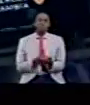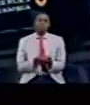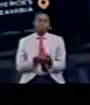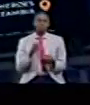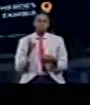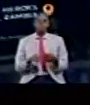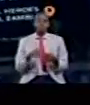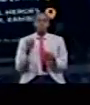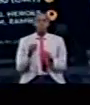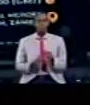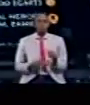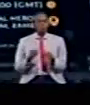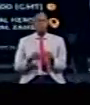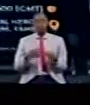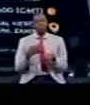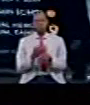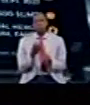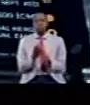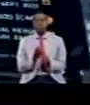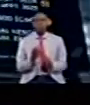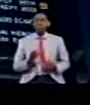Lord.